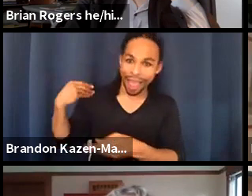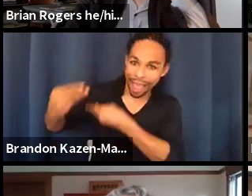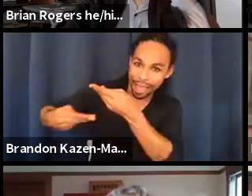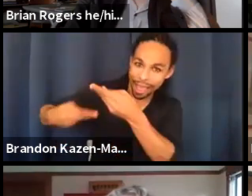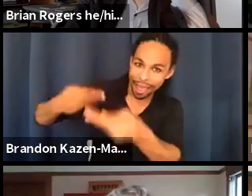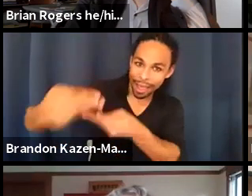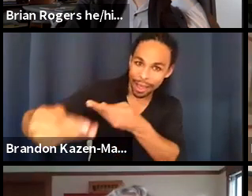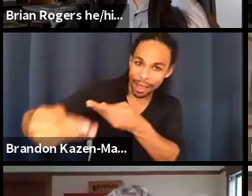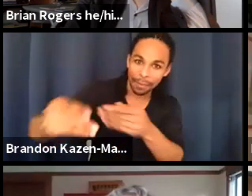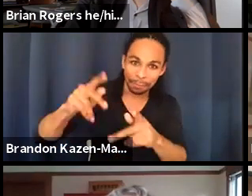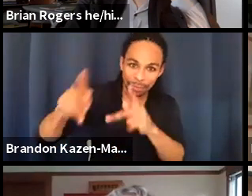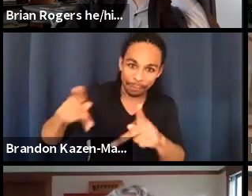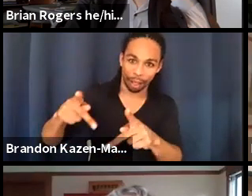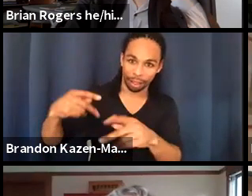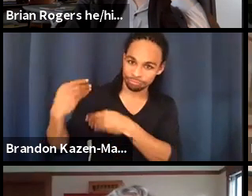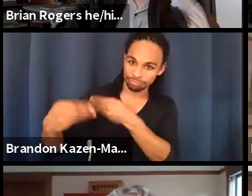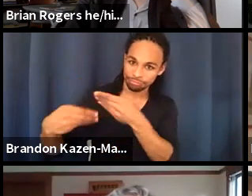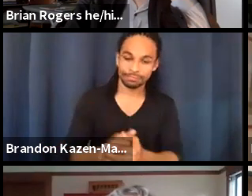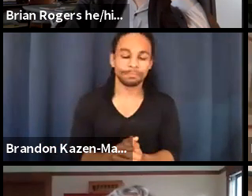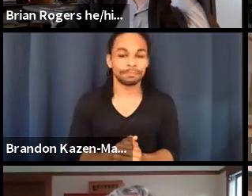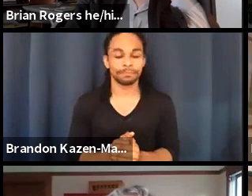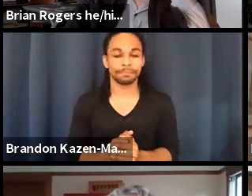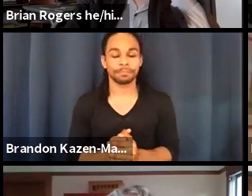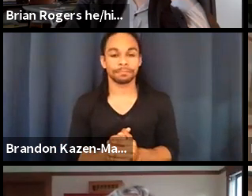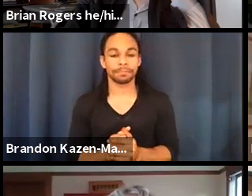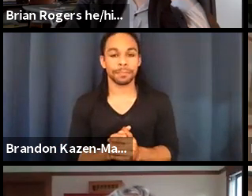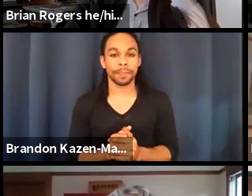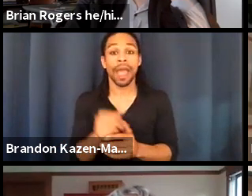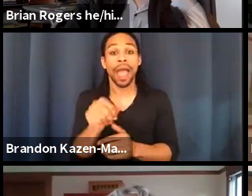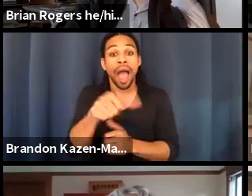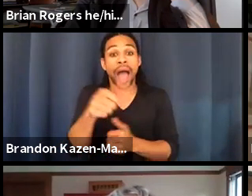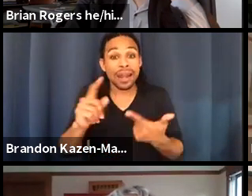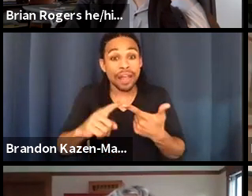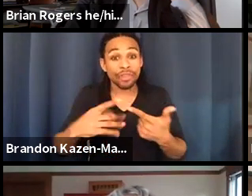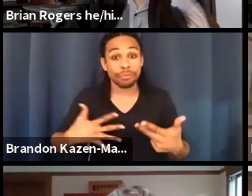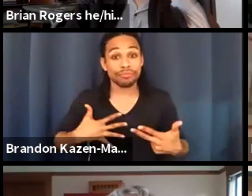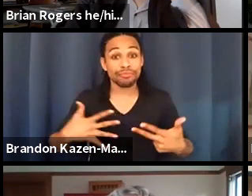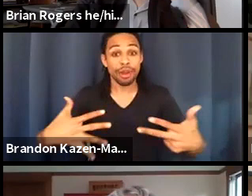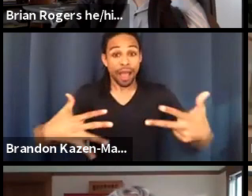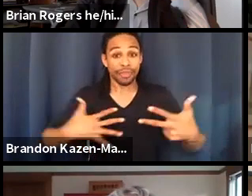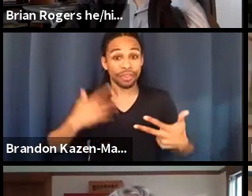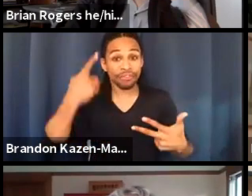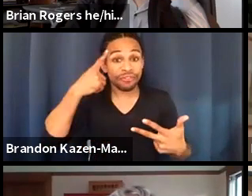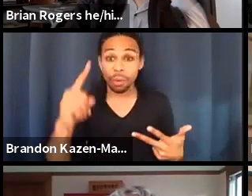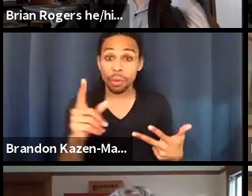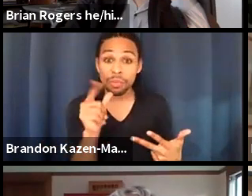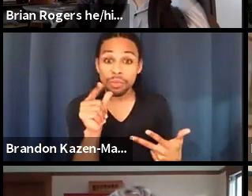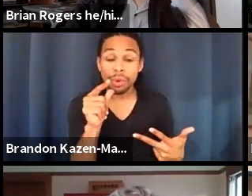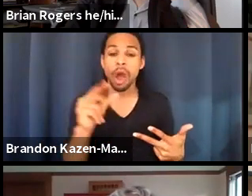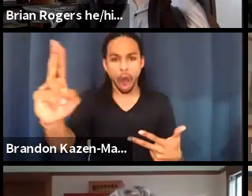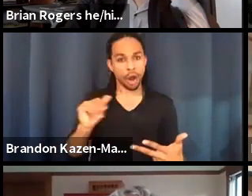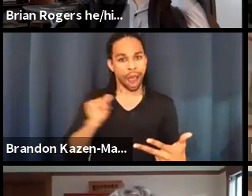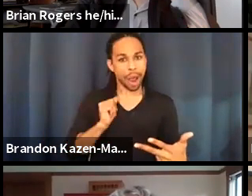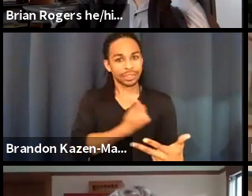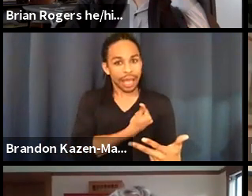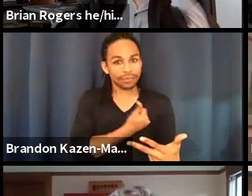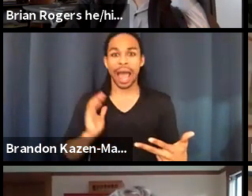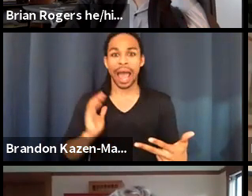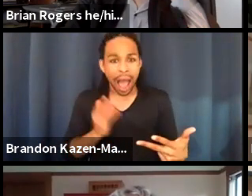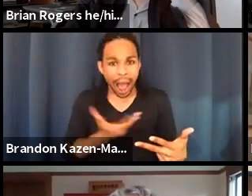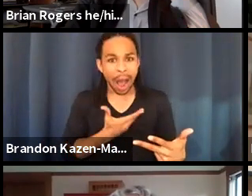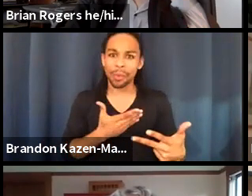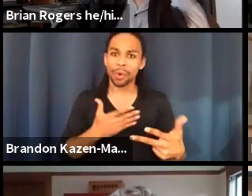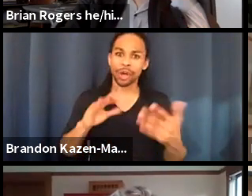May we take another collective breath in and out together to honor ourselves and this whole community. None of us showed up